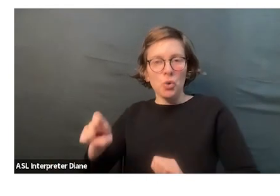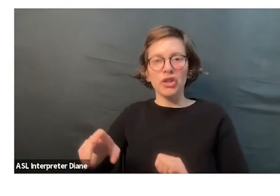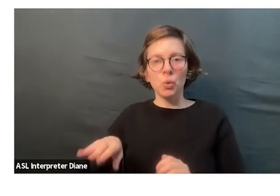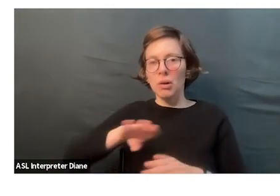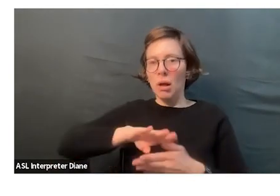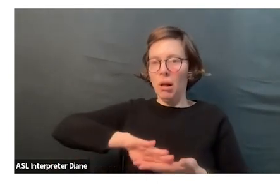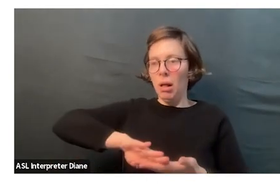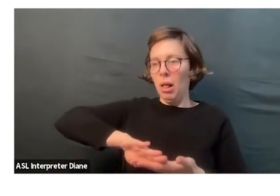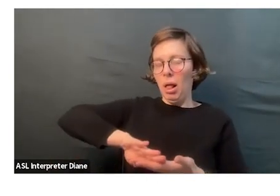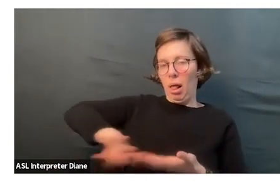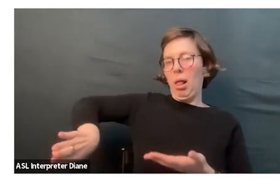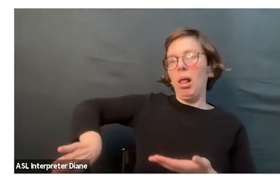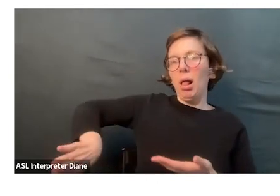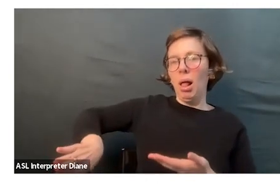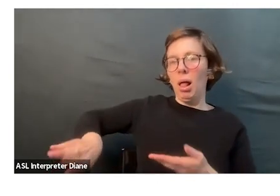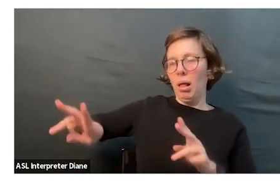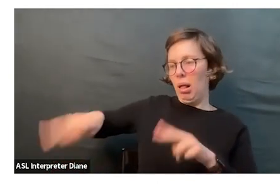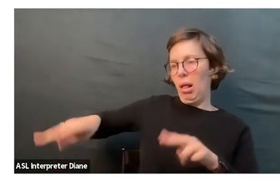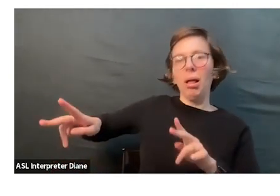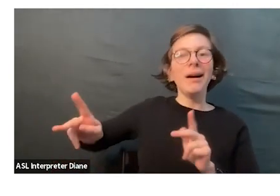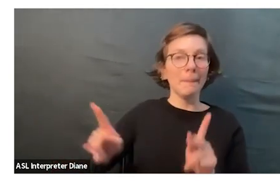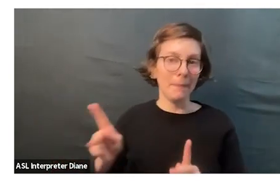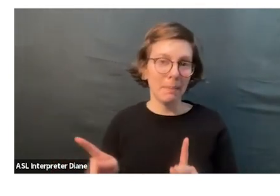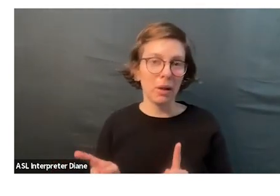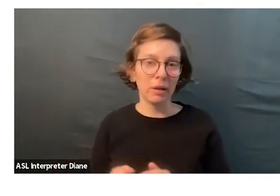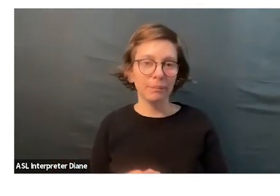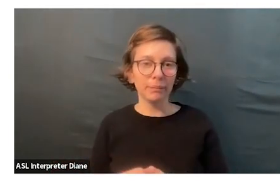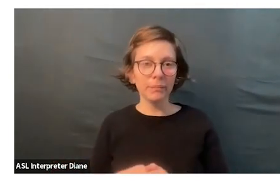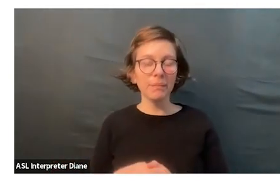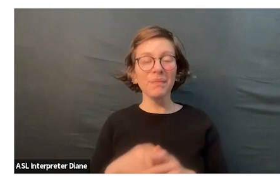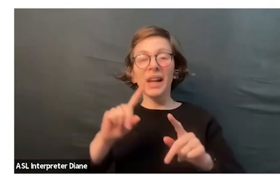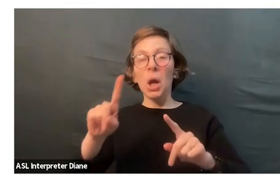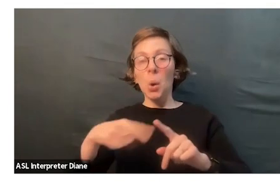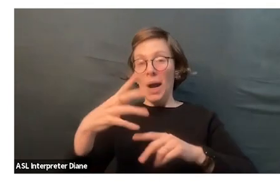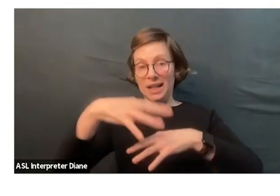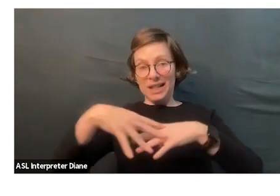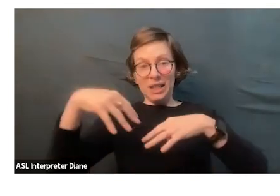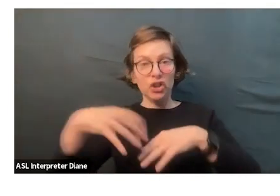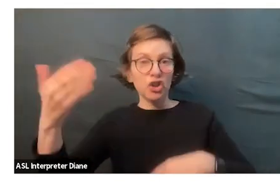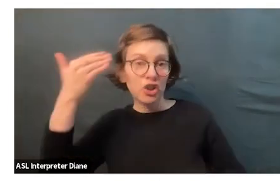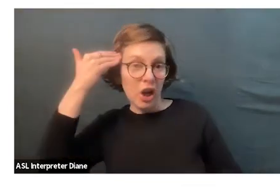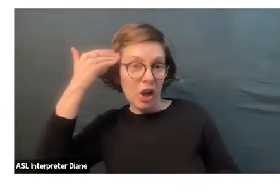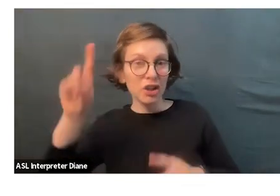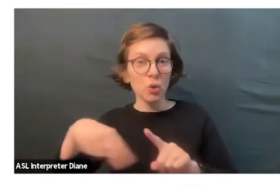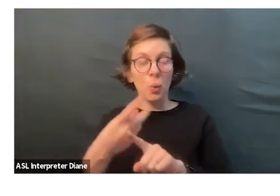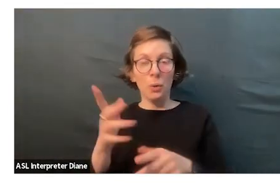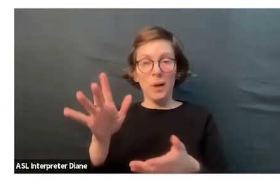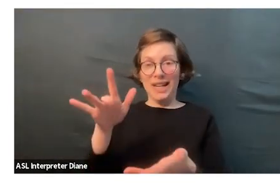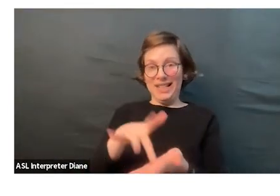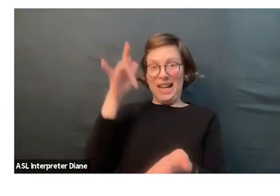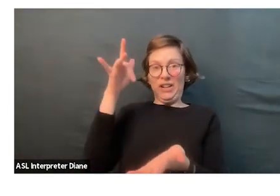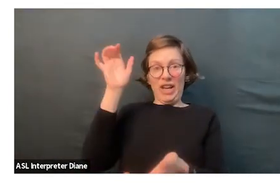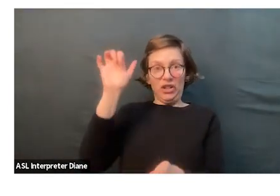savages don't even know how to take care of themselves. They're savage. They need to be civilized. They need to be saved. So it's also a maintenance of that myth of